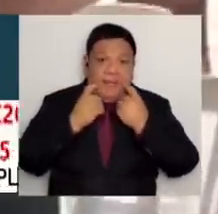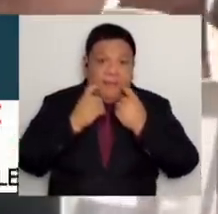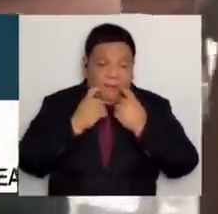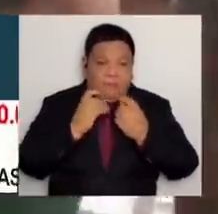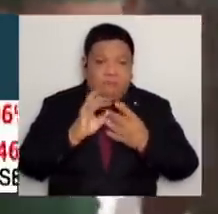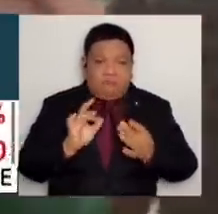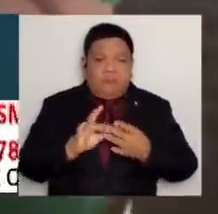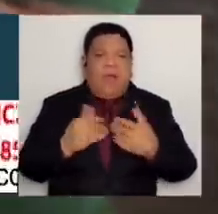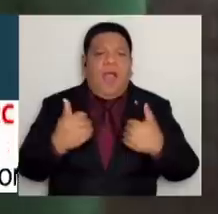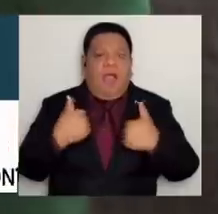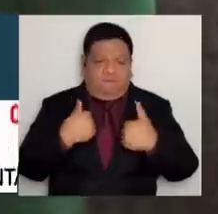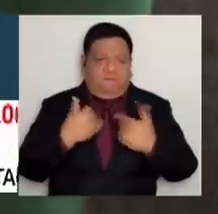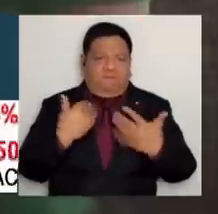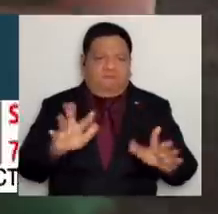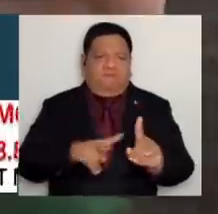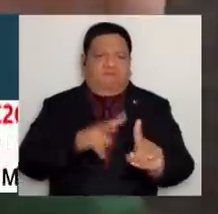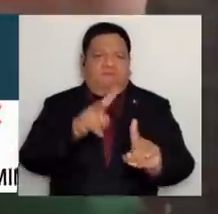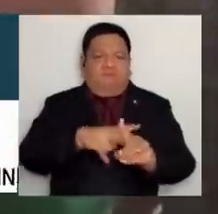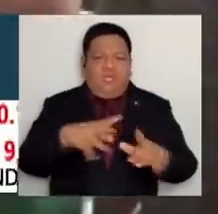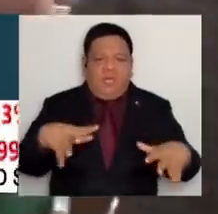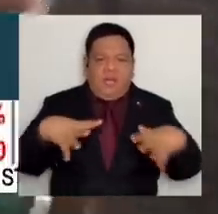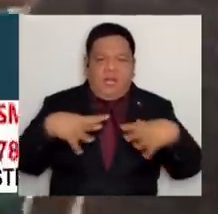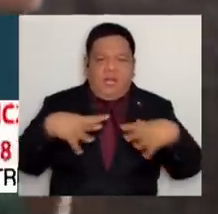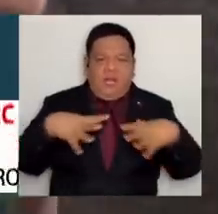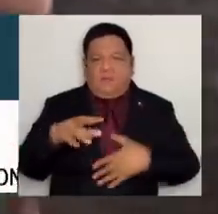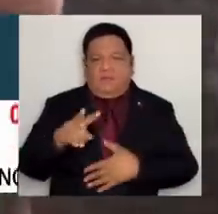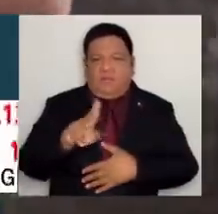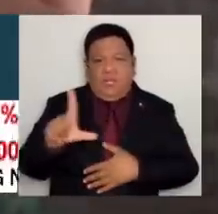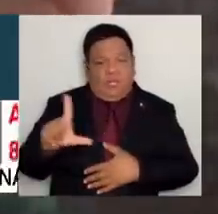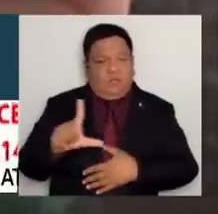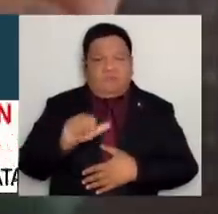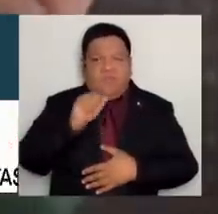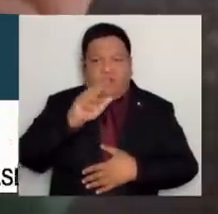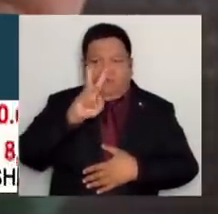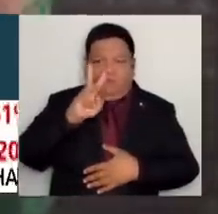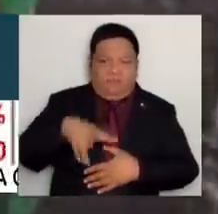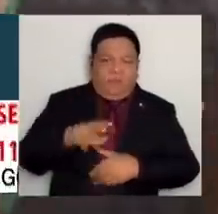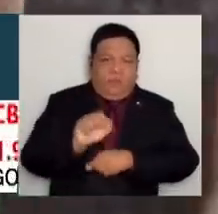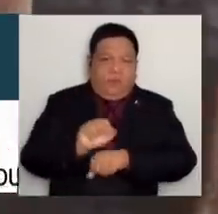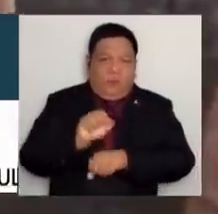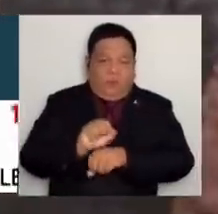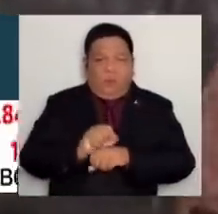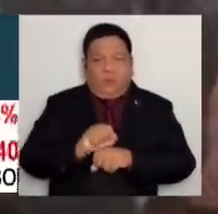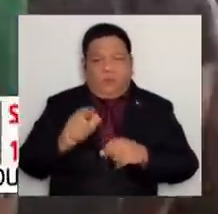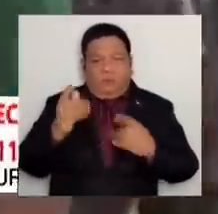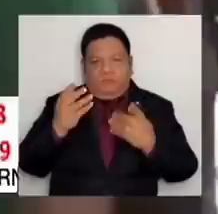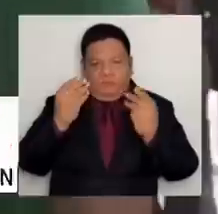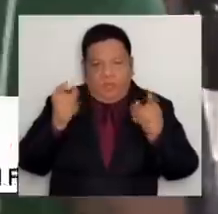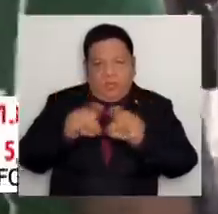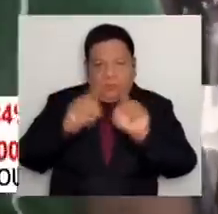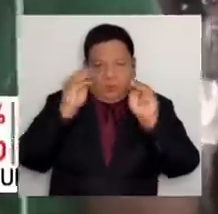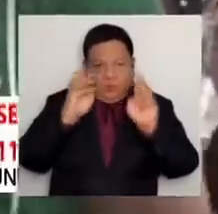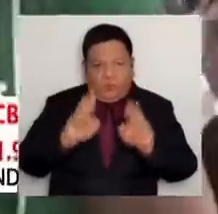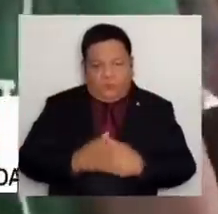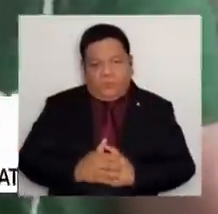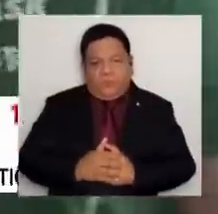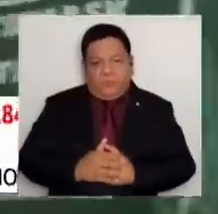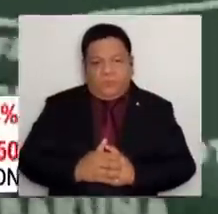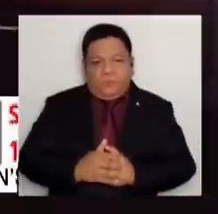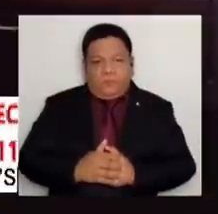duly filed absences that she's not neglecting her duties as Davao City Mayor.